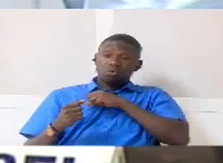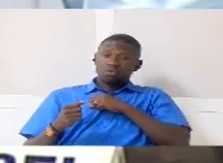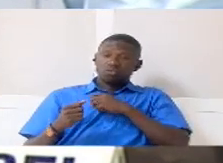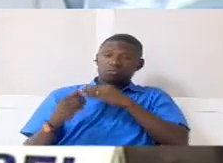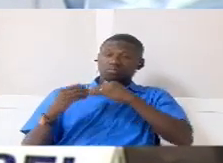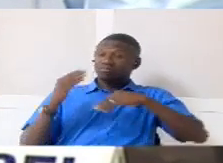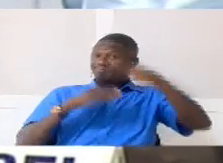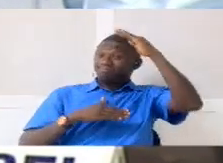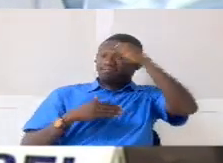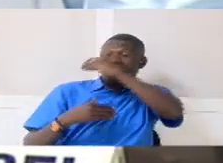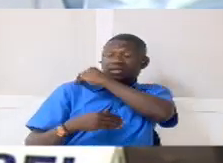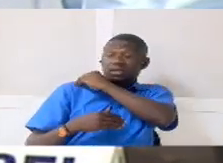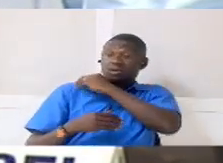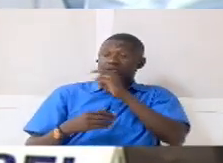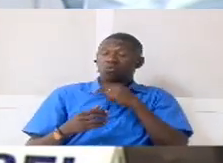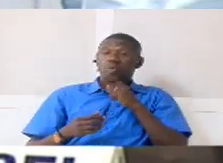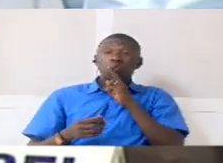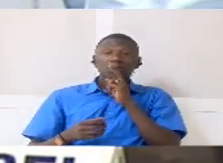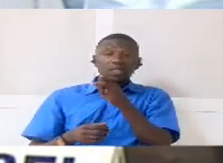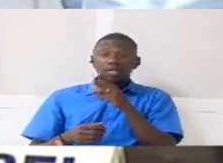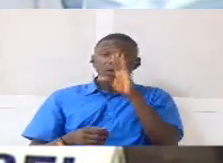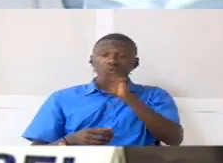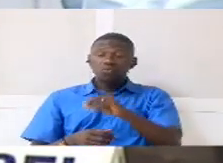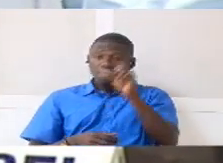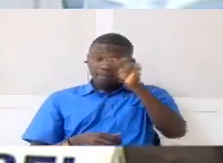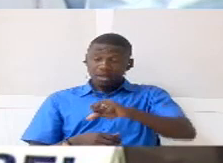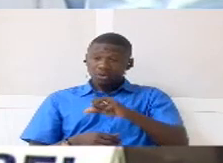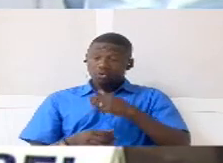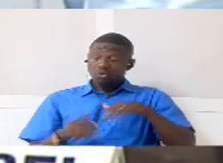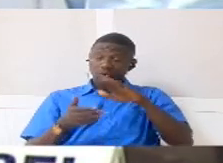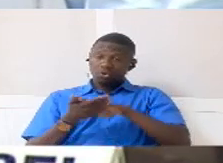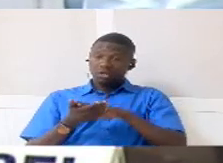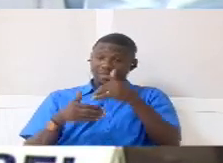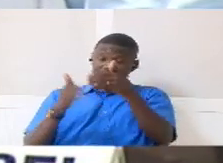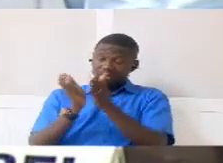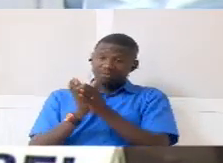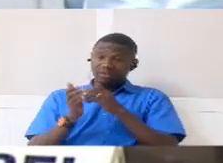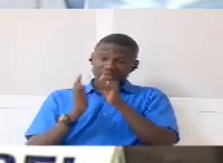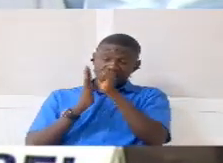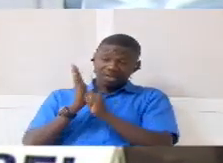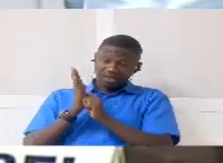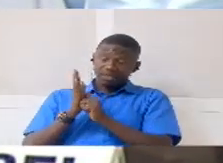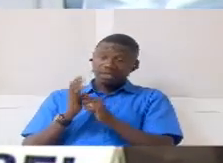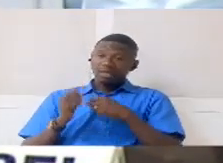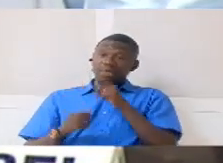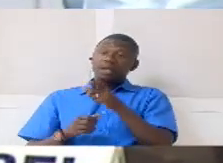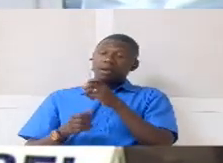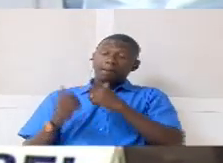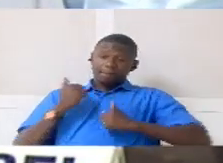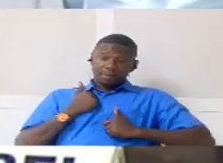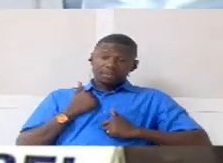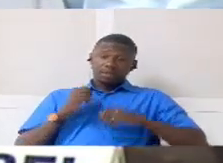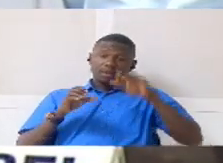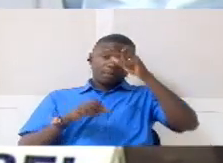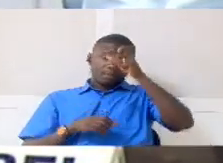is accused of an offense under section 23 of this act. A prison officer effecting an arrest under this